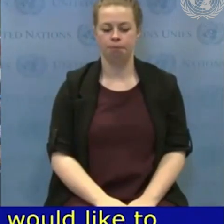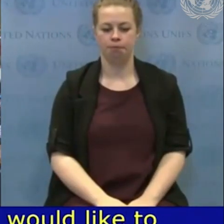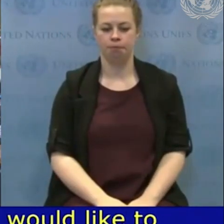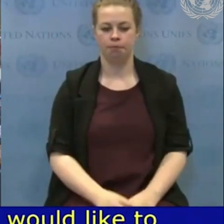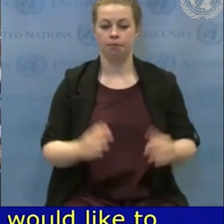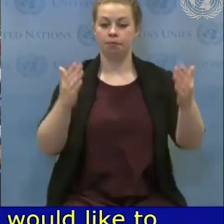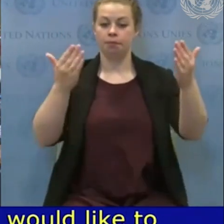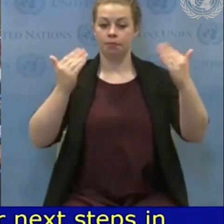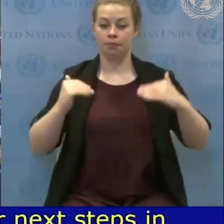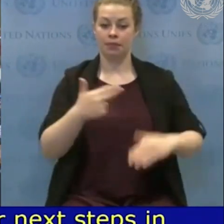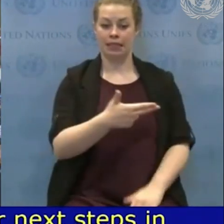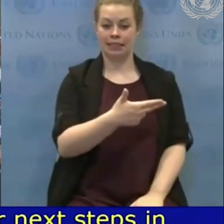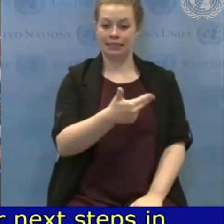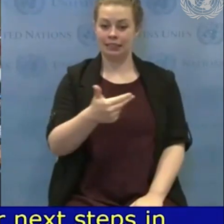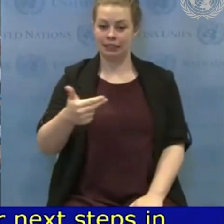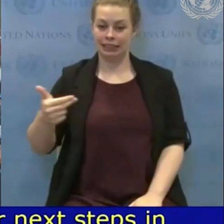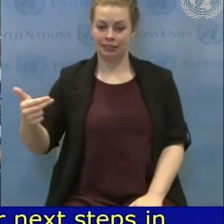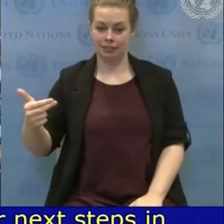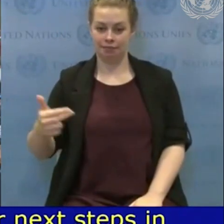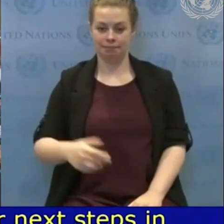Indonesia.